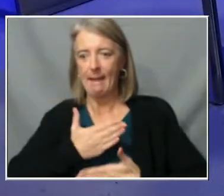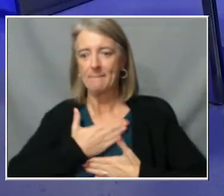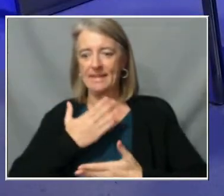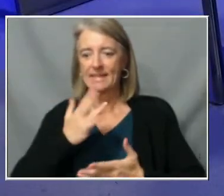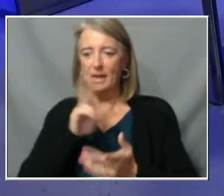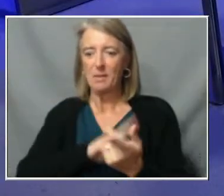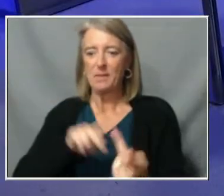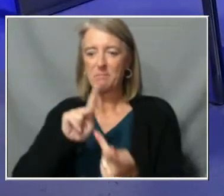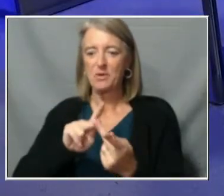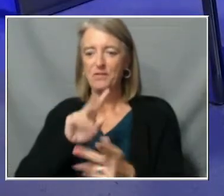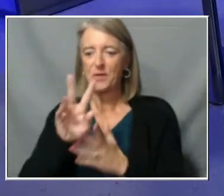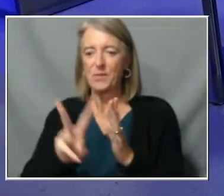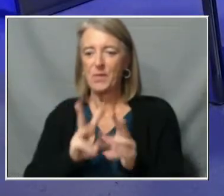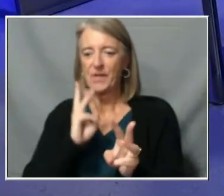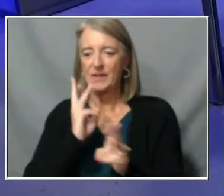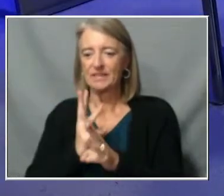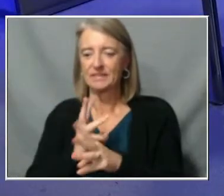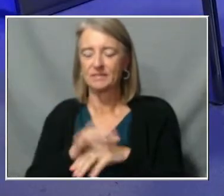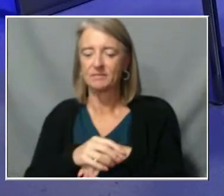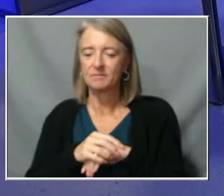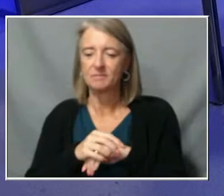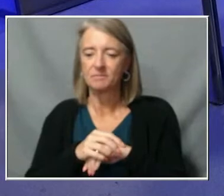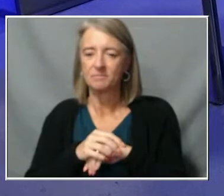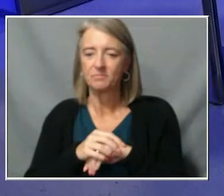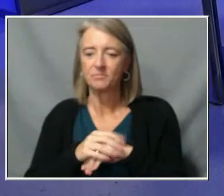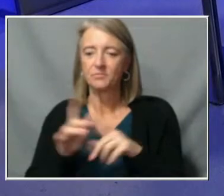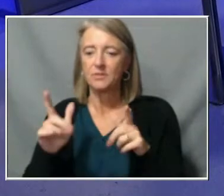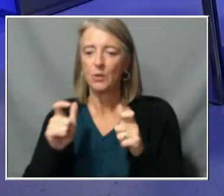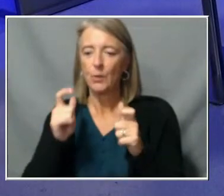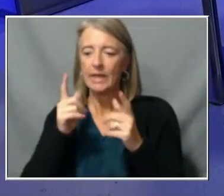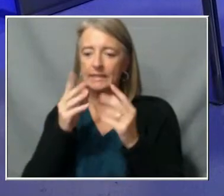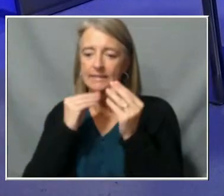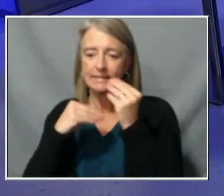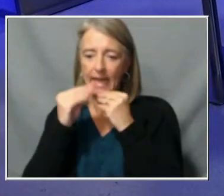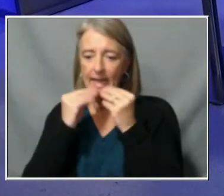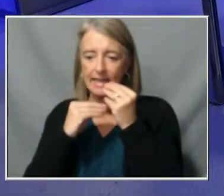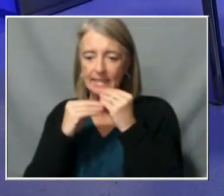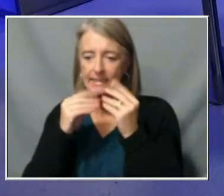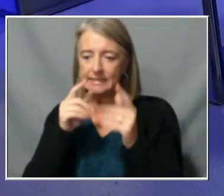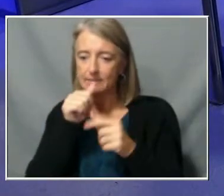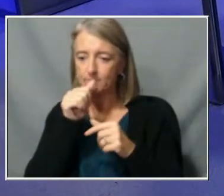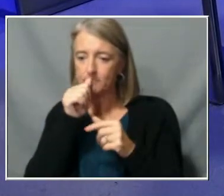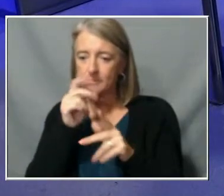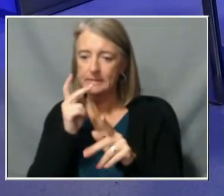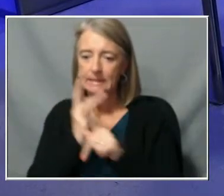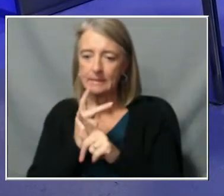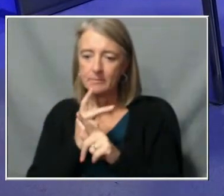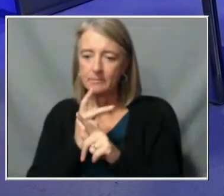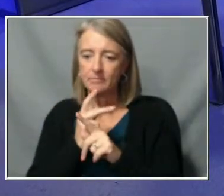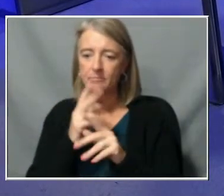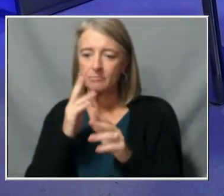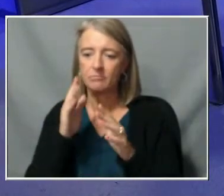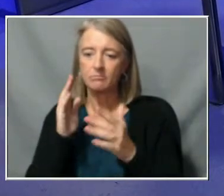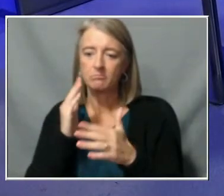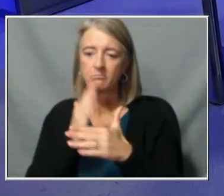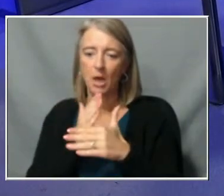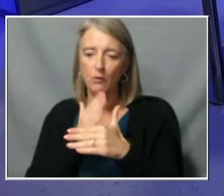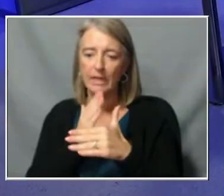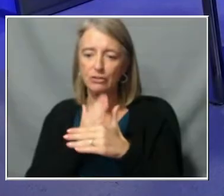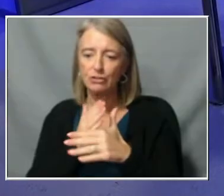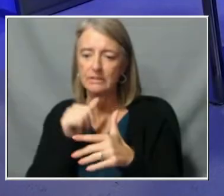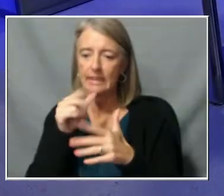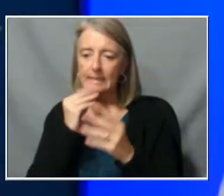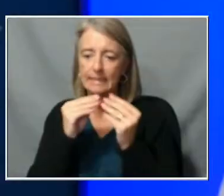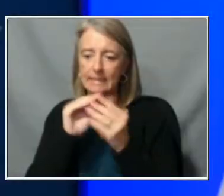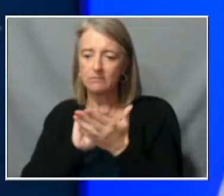world. Quick dieting secrets. You're big on just kind of keeping moderation, not eating a lot. Yeah, I've What